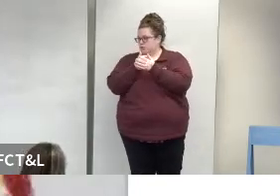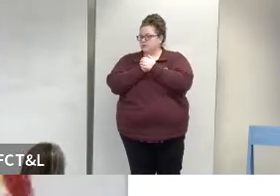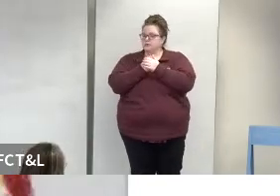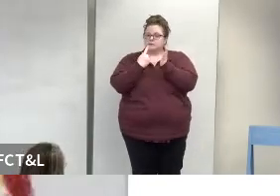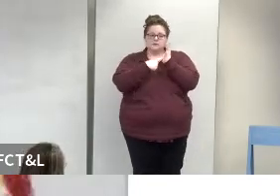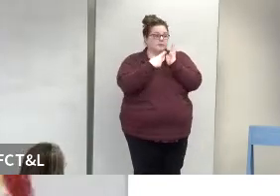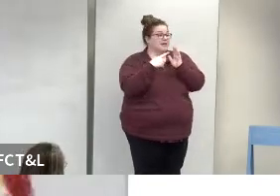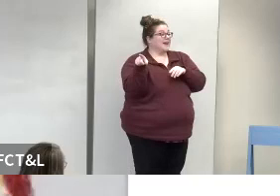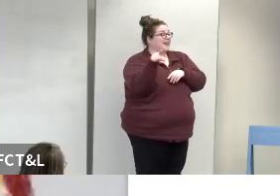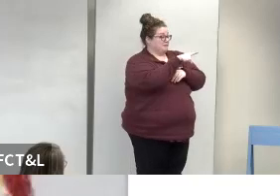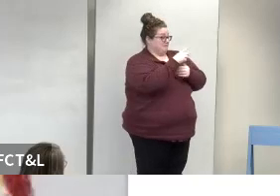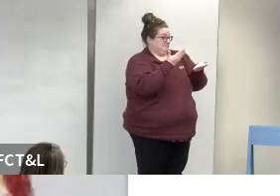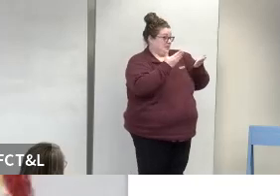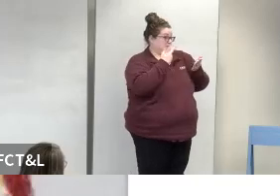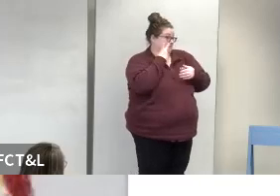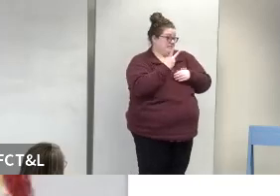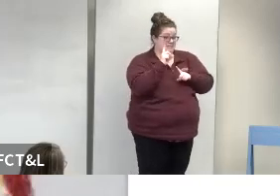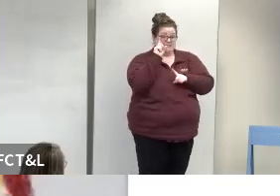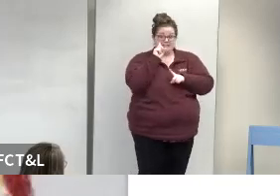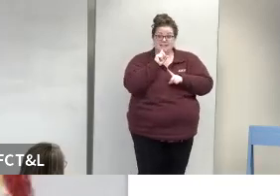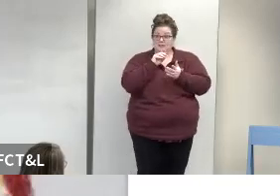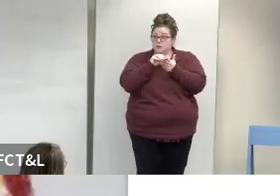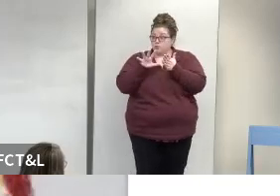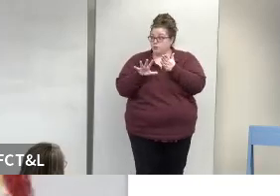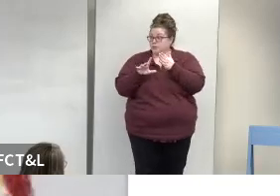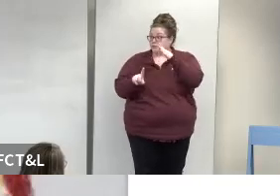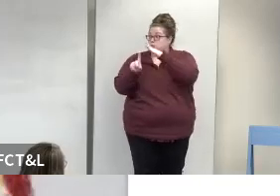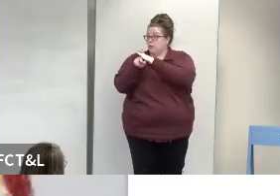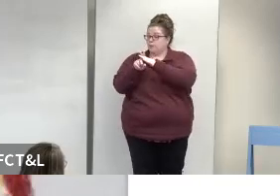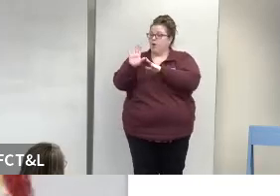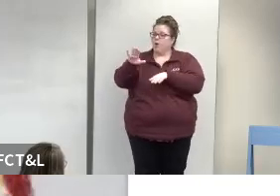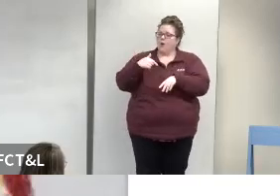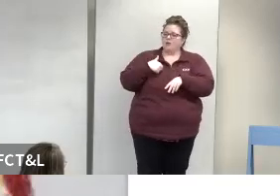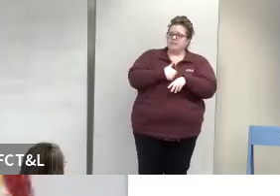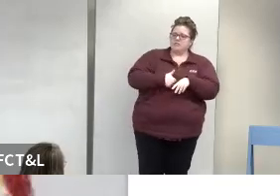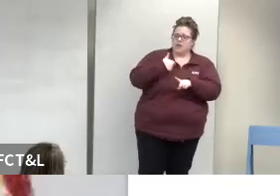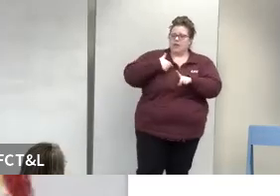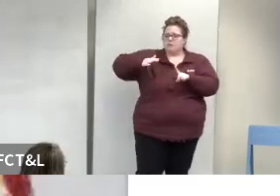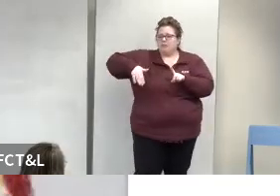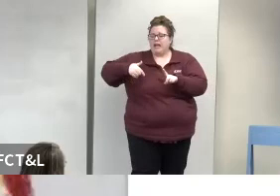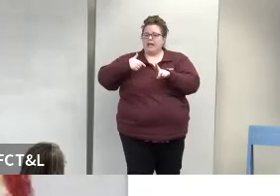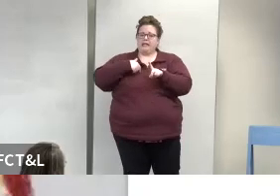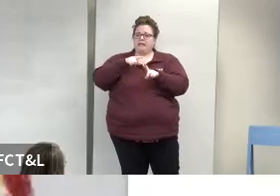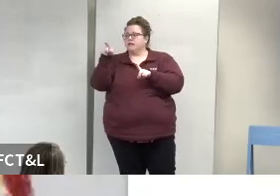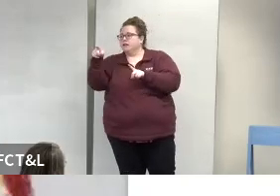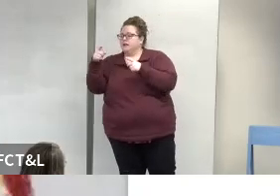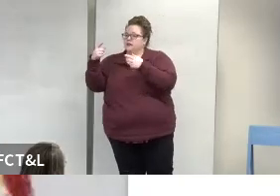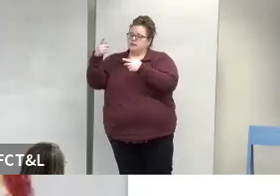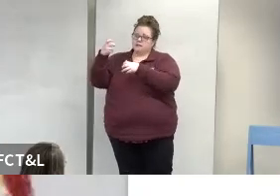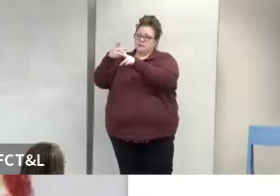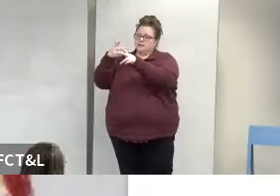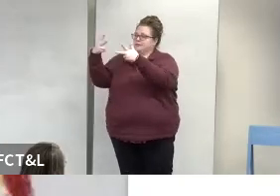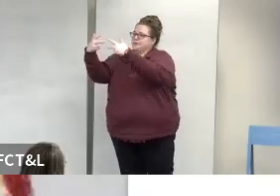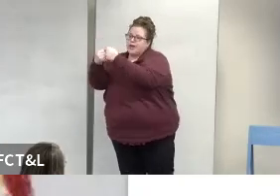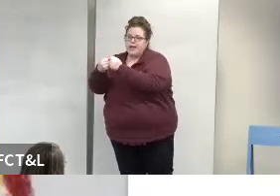It's important to share that information. You may have seen maybe a deaf student come up and say, oh, I'm so sorry,